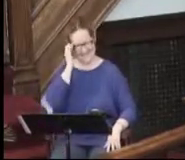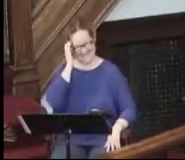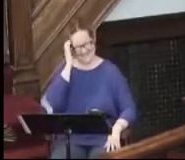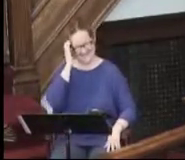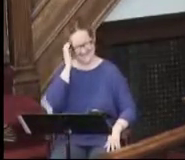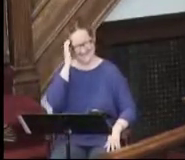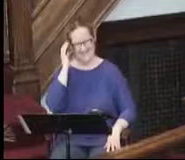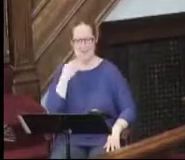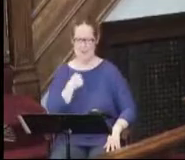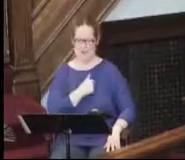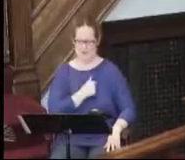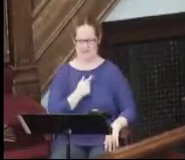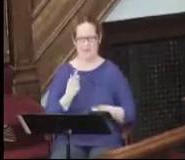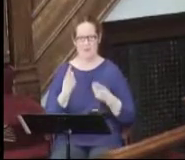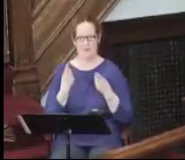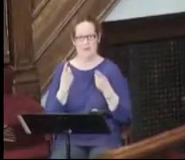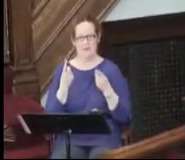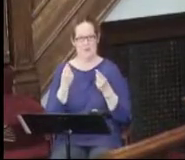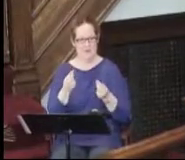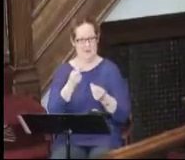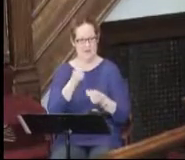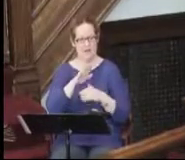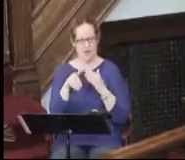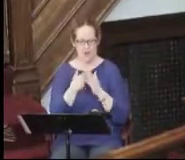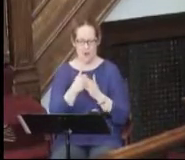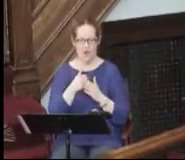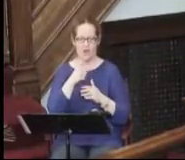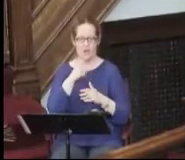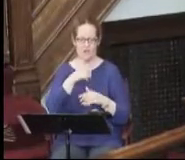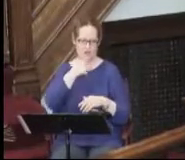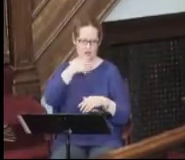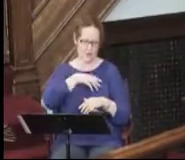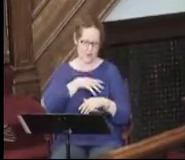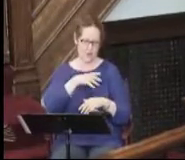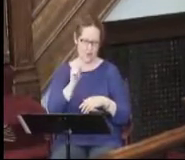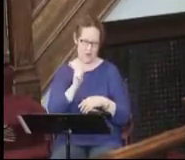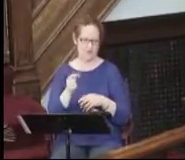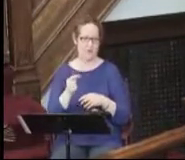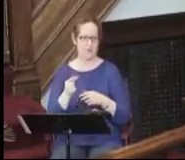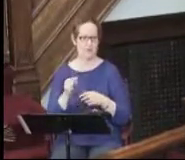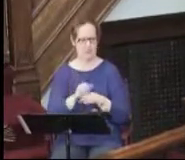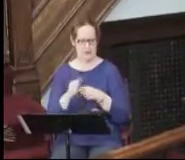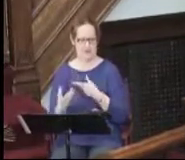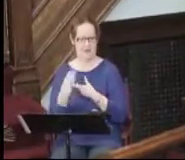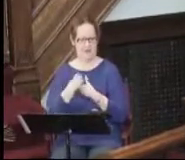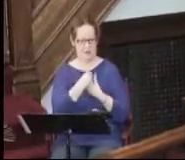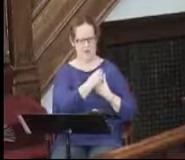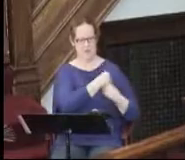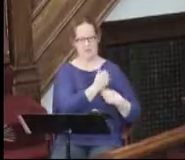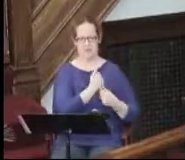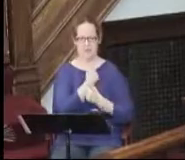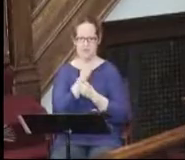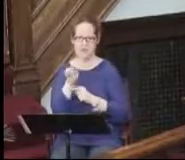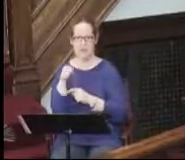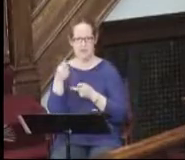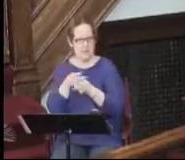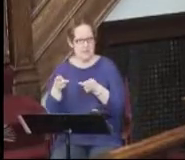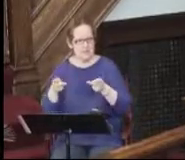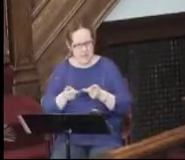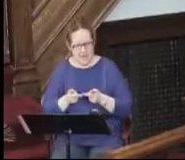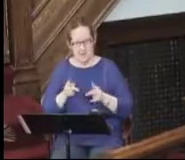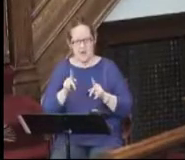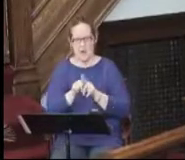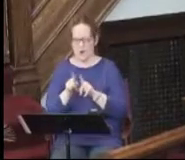For us, doing a all-gender washroom was practicing inclusion. And to make sure that there are other spaces is also